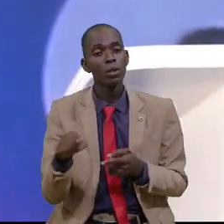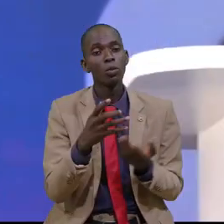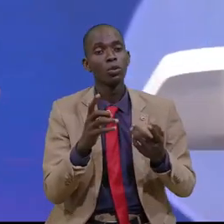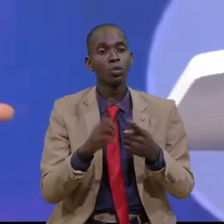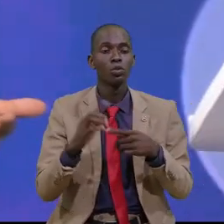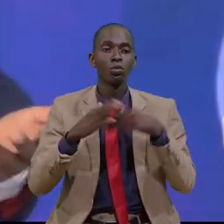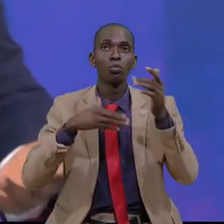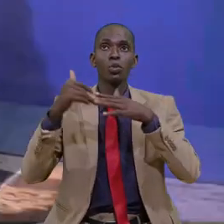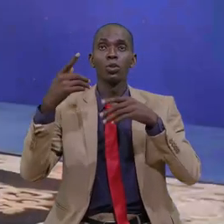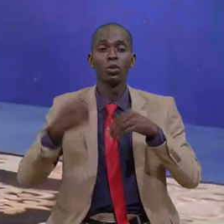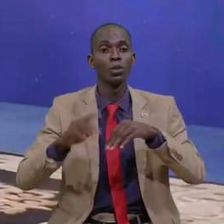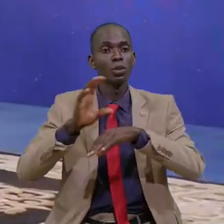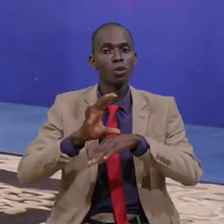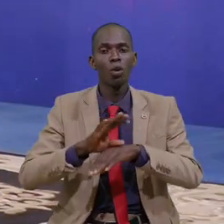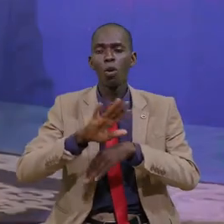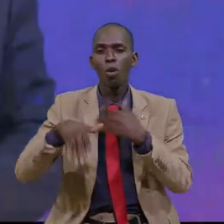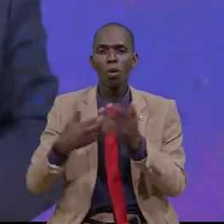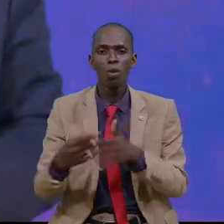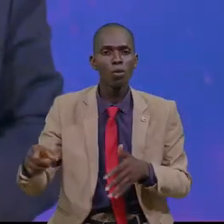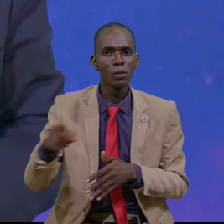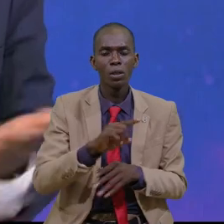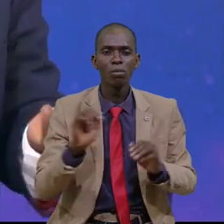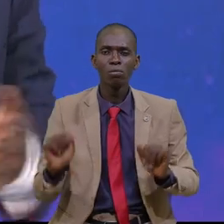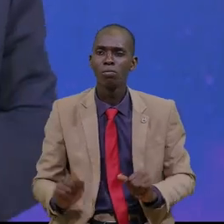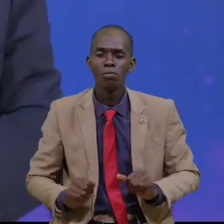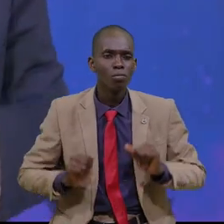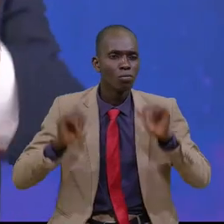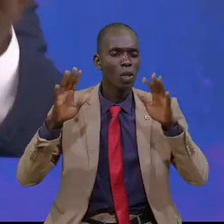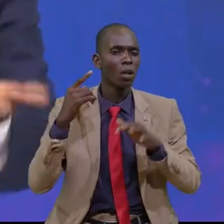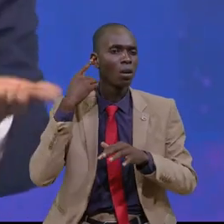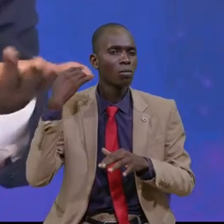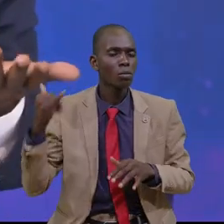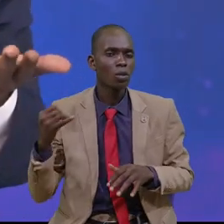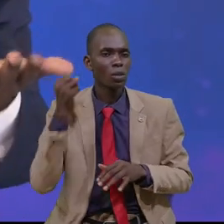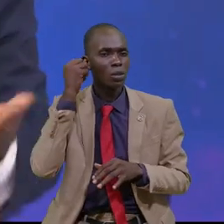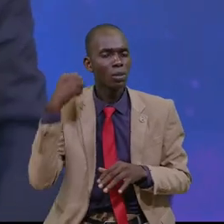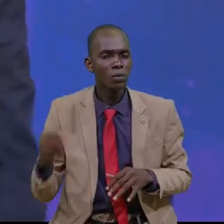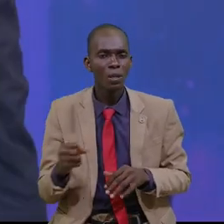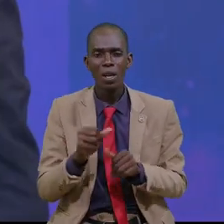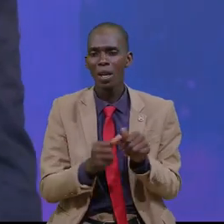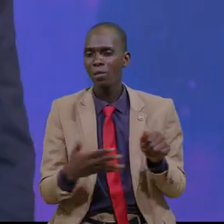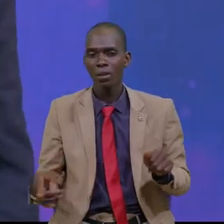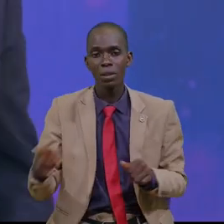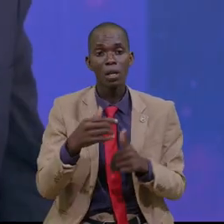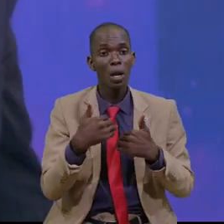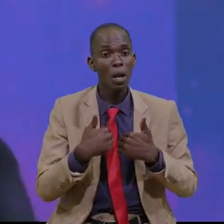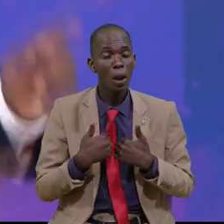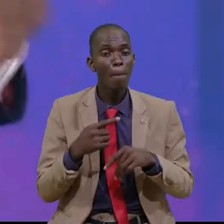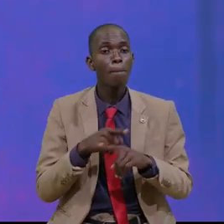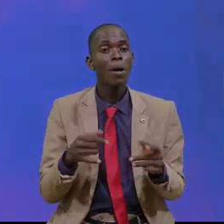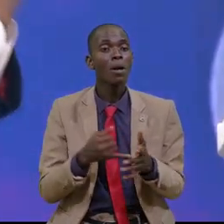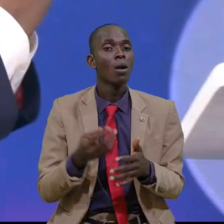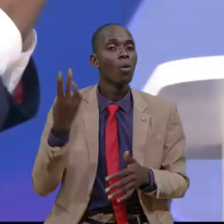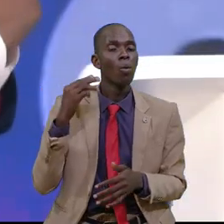surrendered the goat skin and they surrendered the gold and the silver they had, but it was an empty